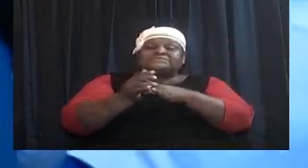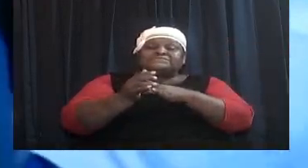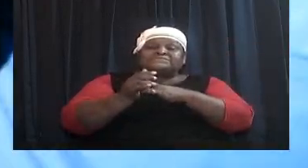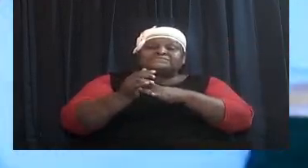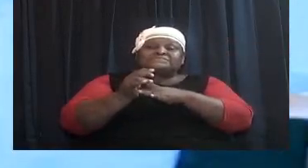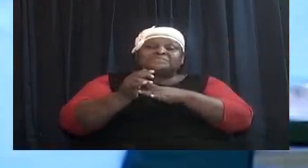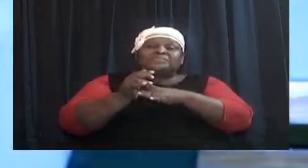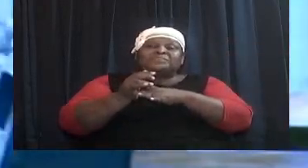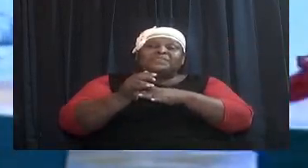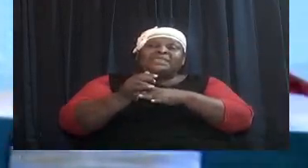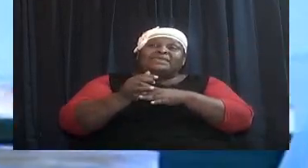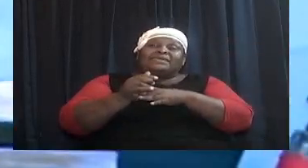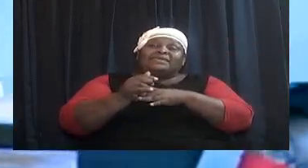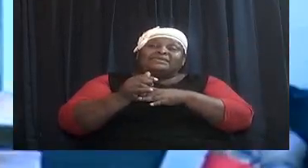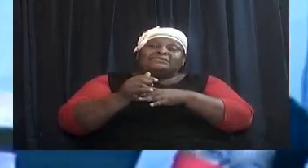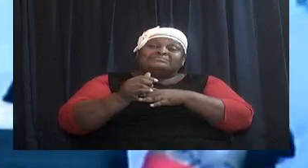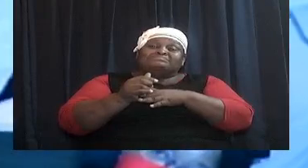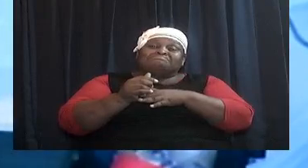Jesus is